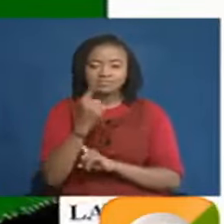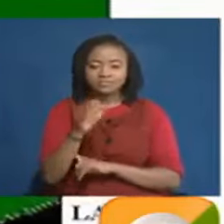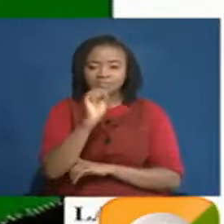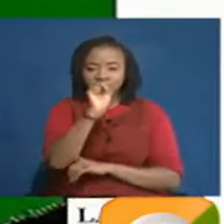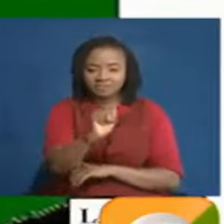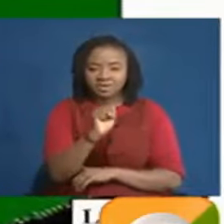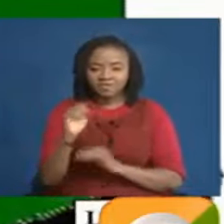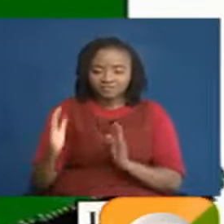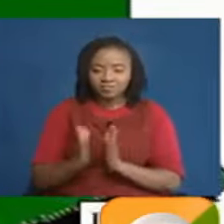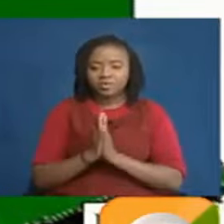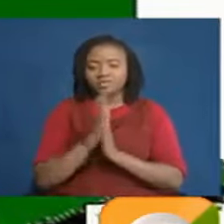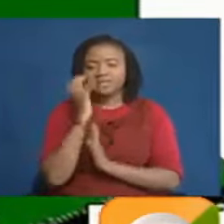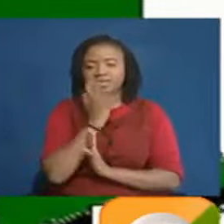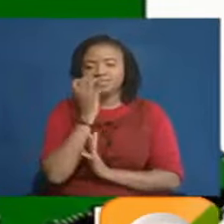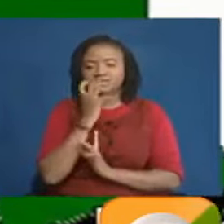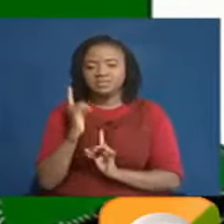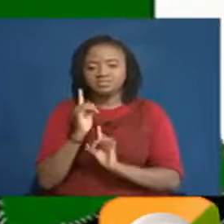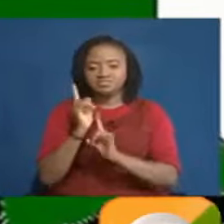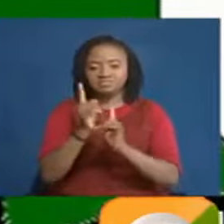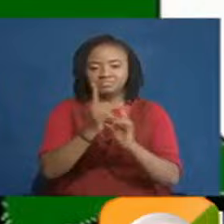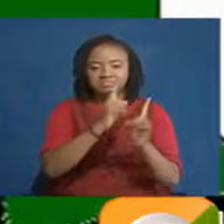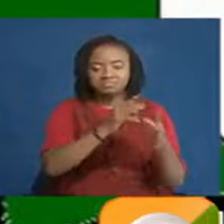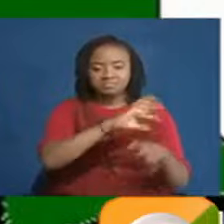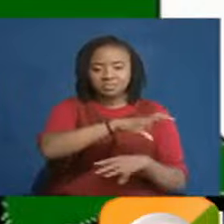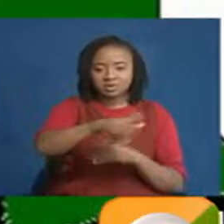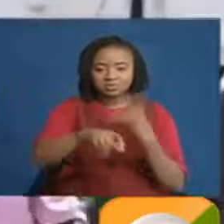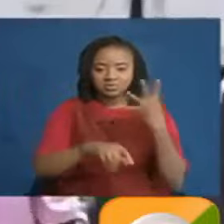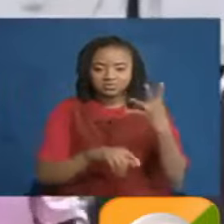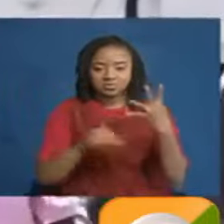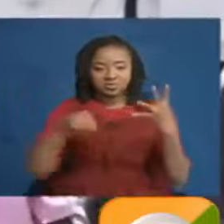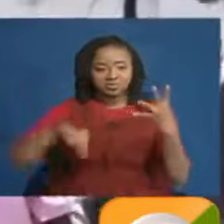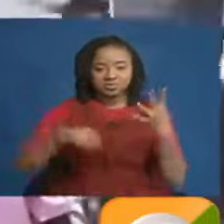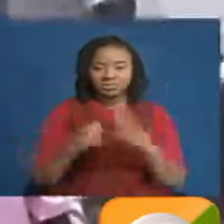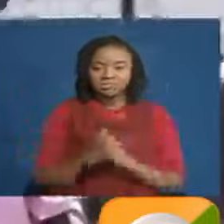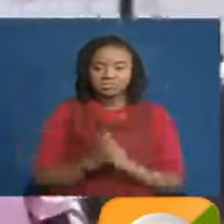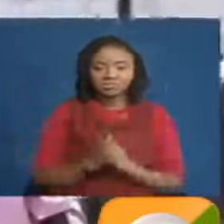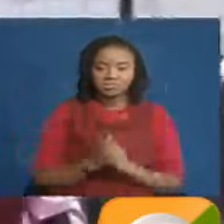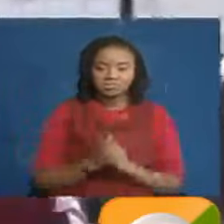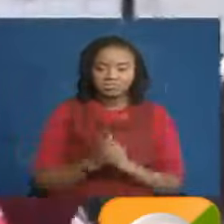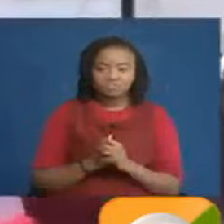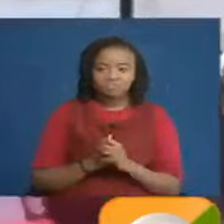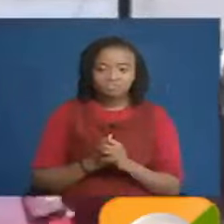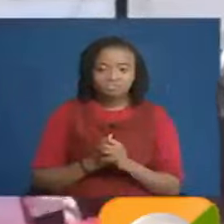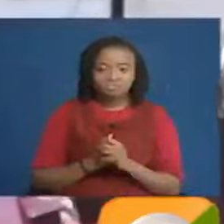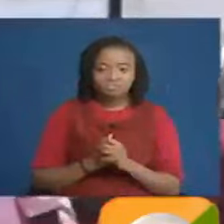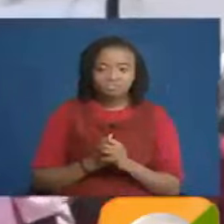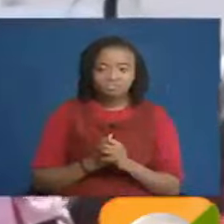the deputy president on his tour of 4 counties today.